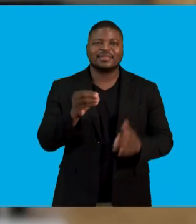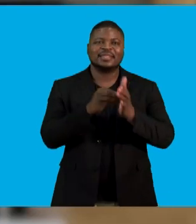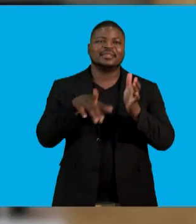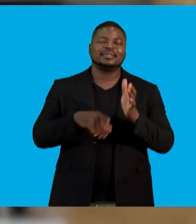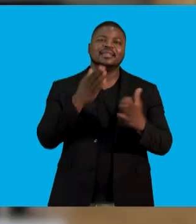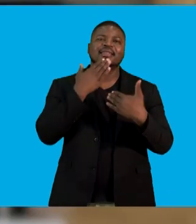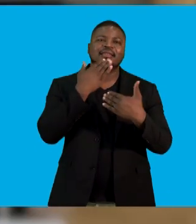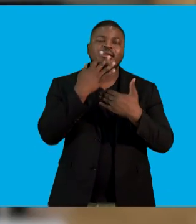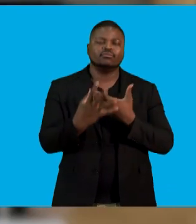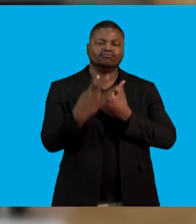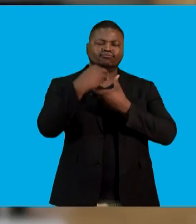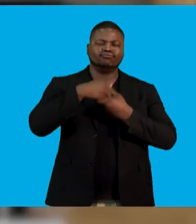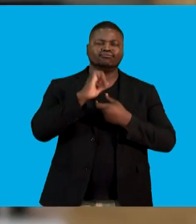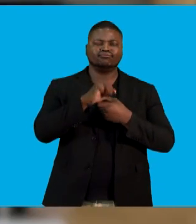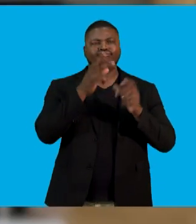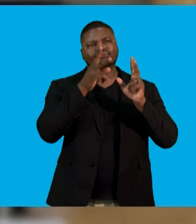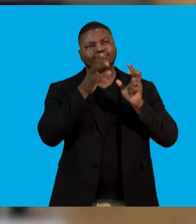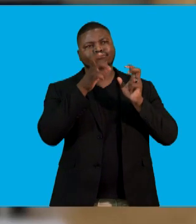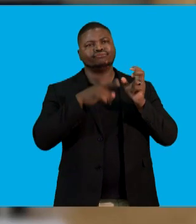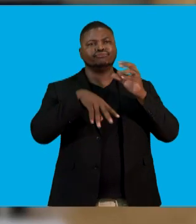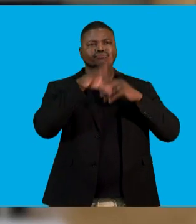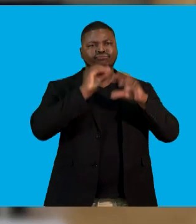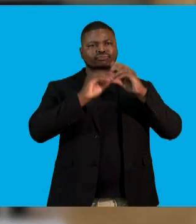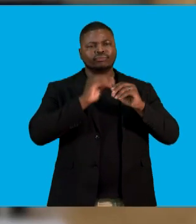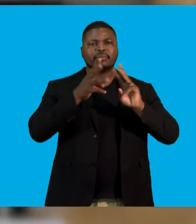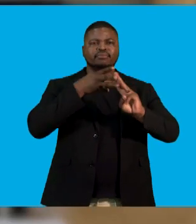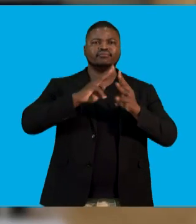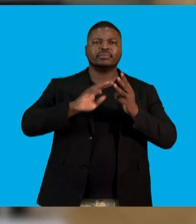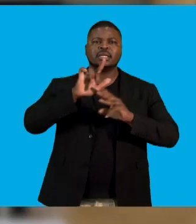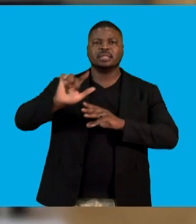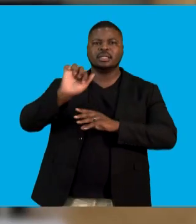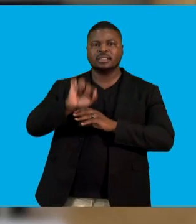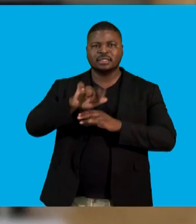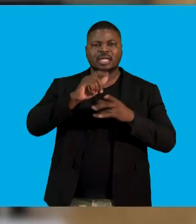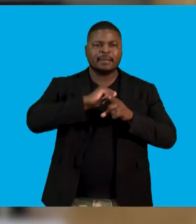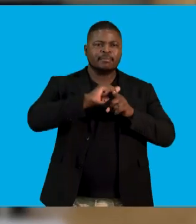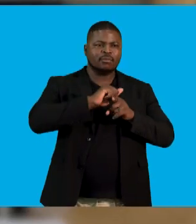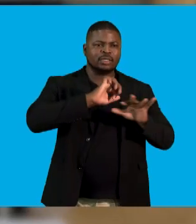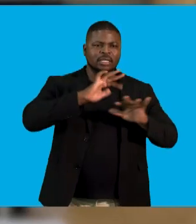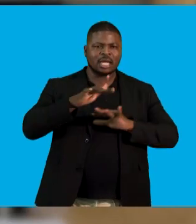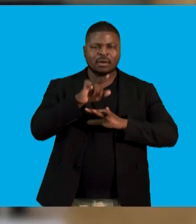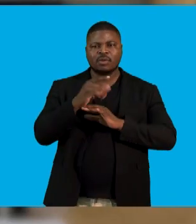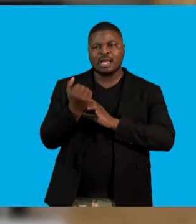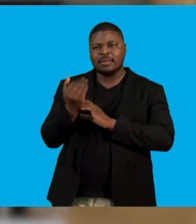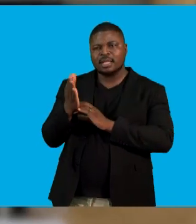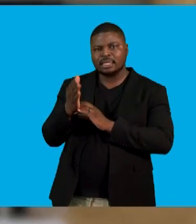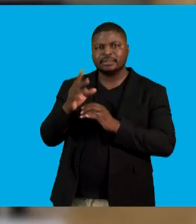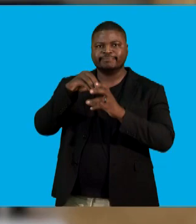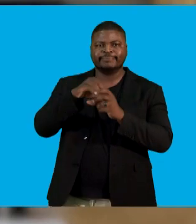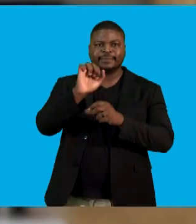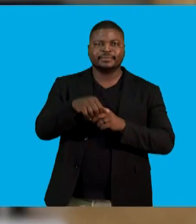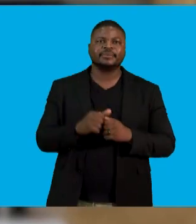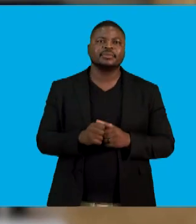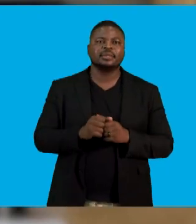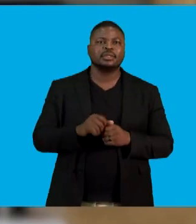learners. Thank you for tuning in for our math literacy class on measuring and estimating the practice and application section.